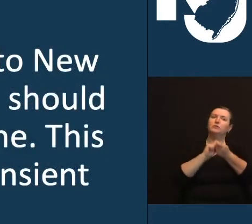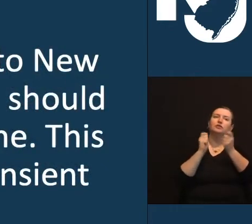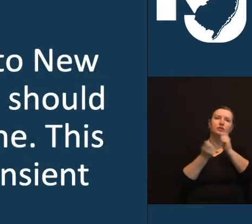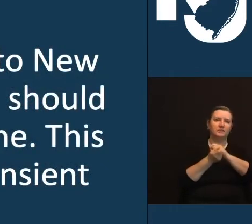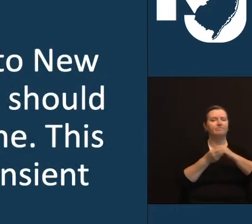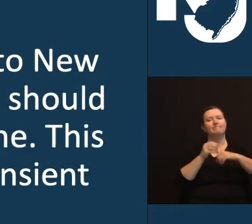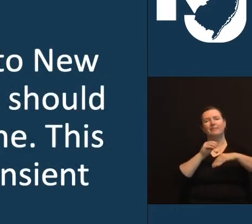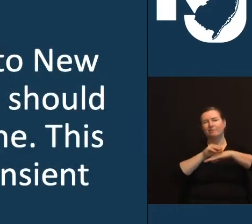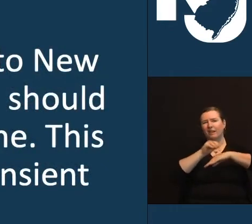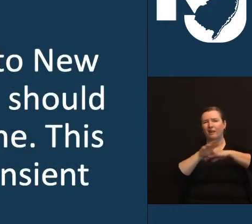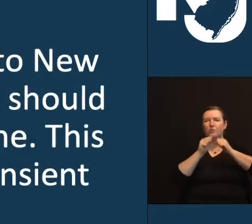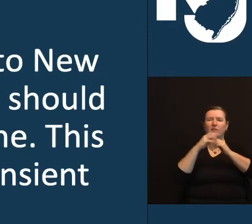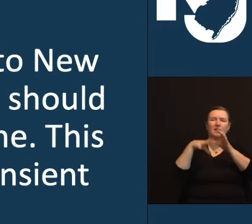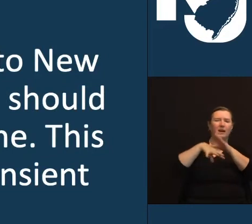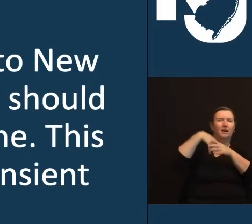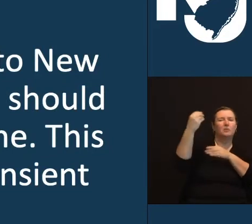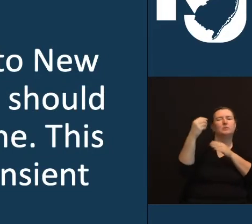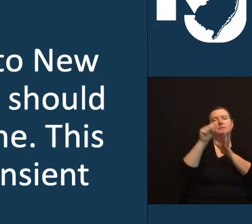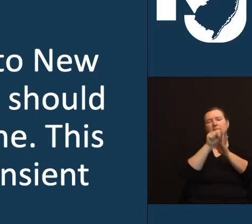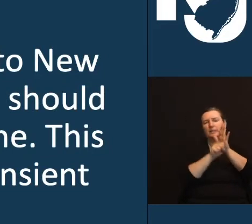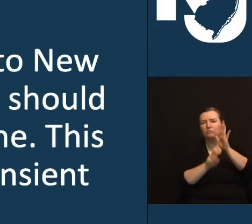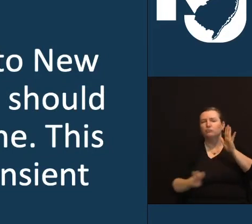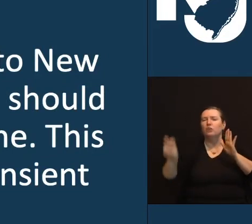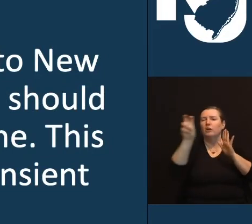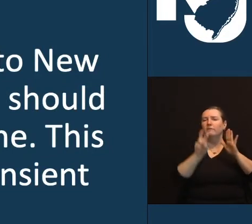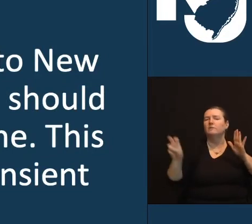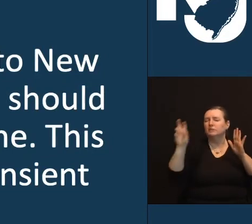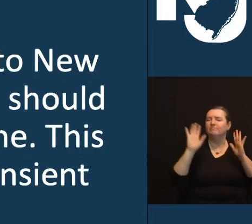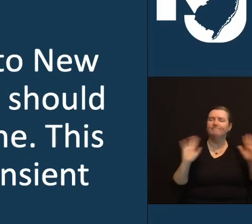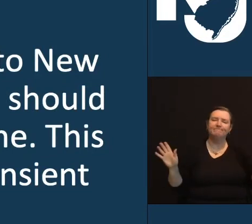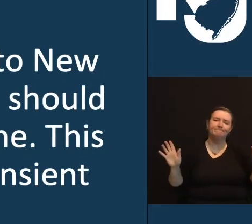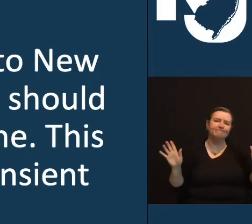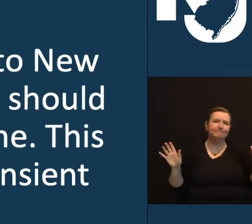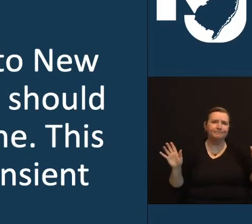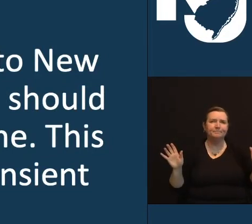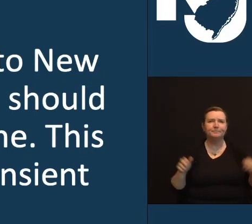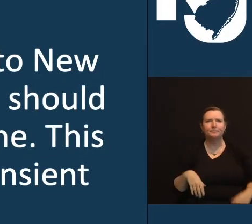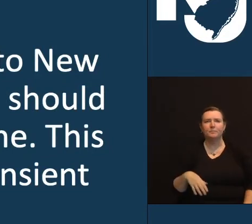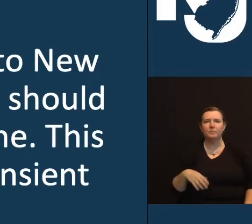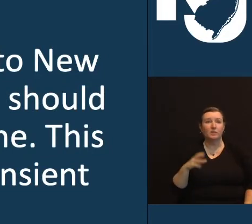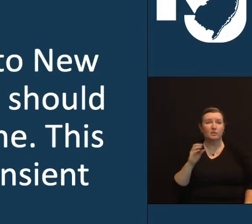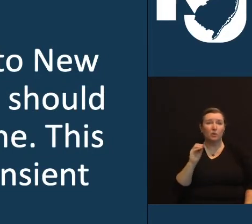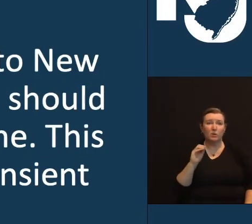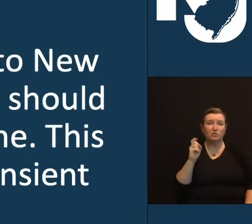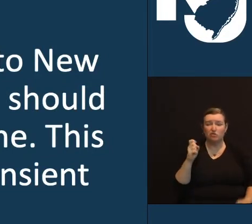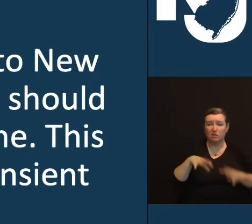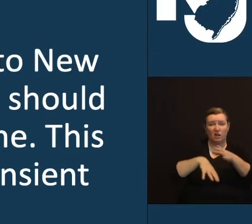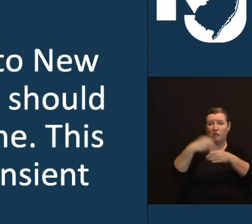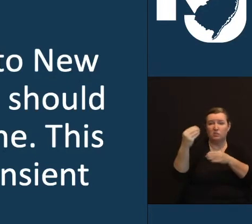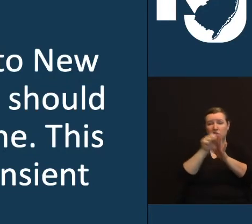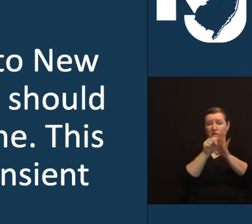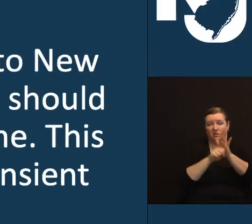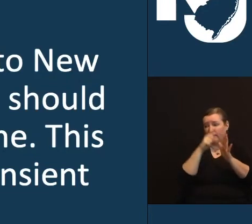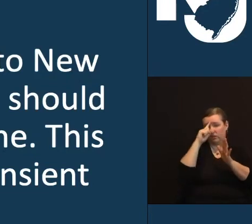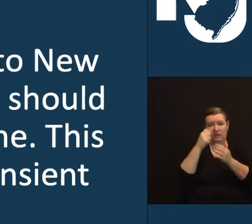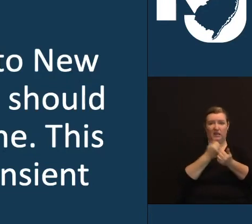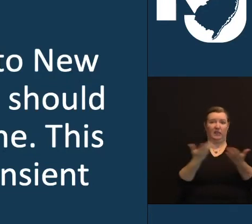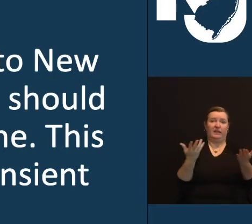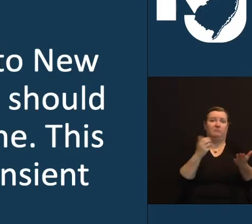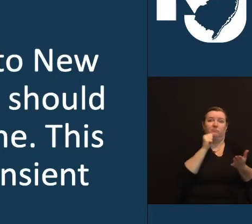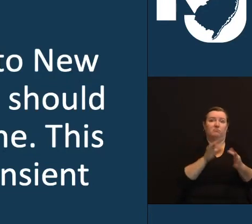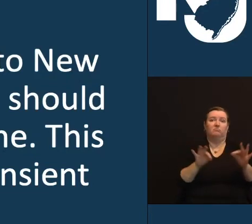regarding travel. First and foremost, and this is the most important point, no one should be traveling out of state for anything beyond that which is